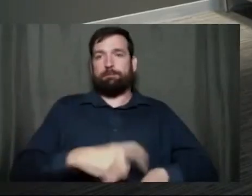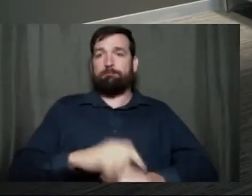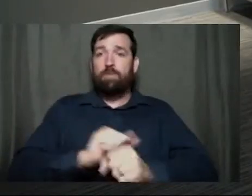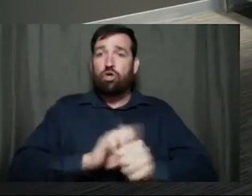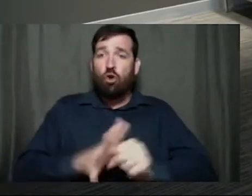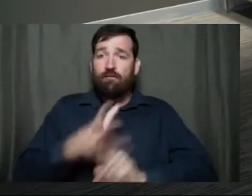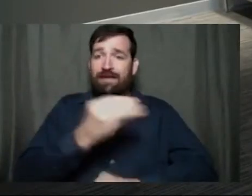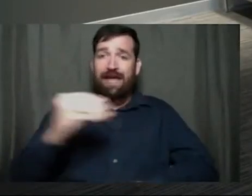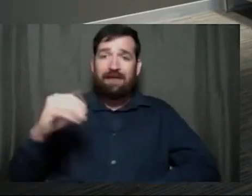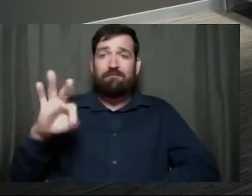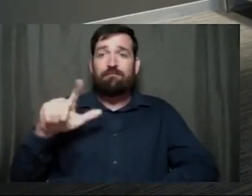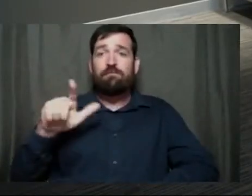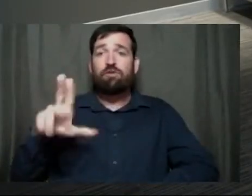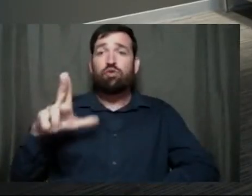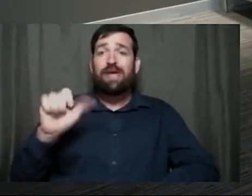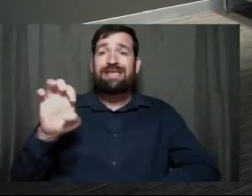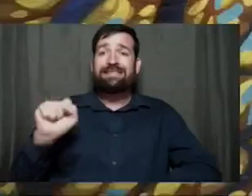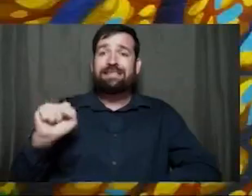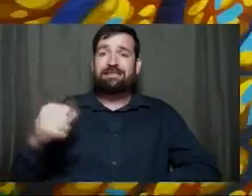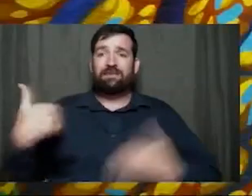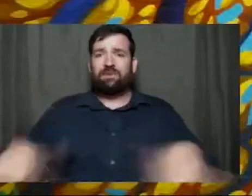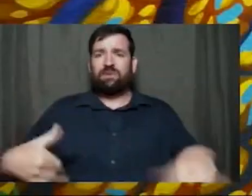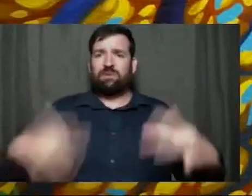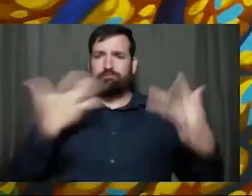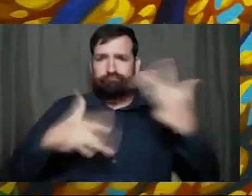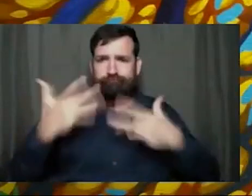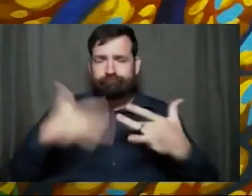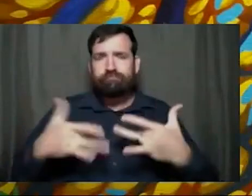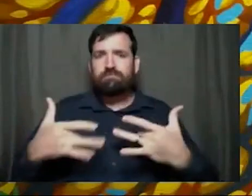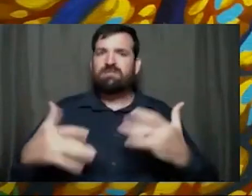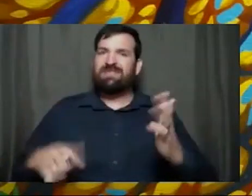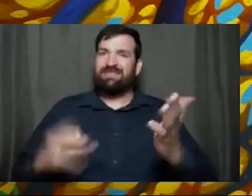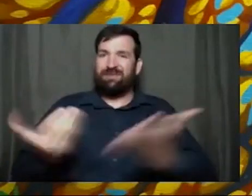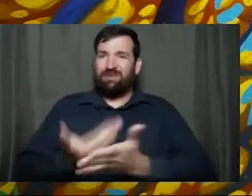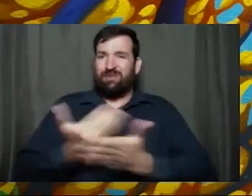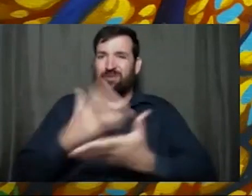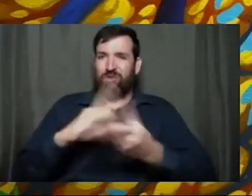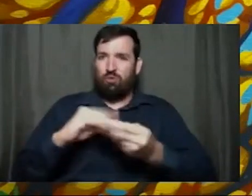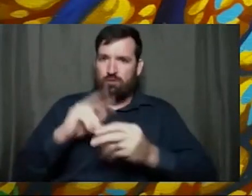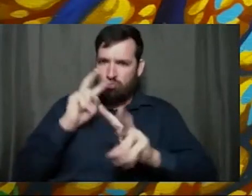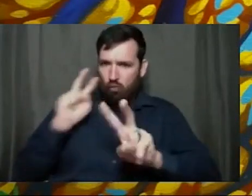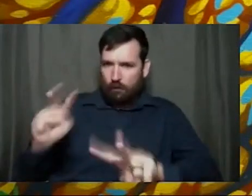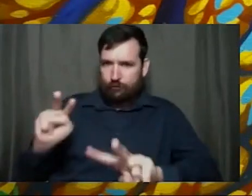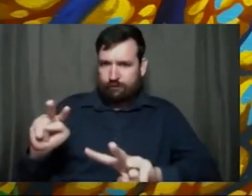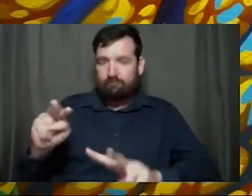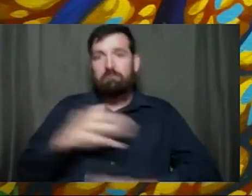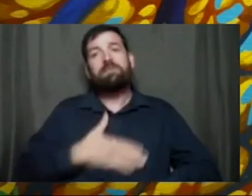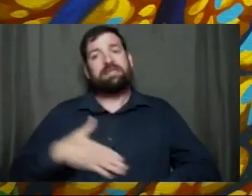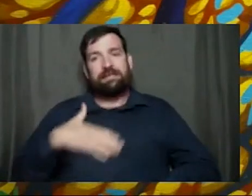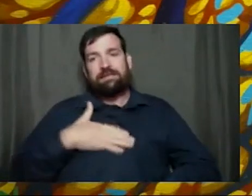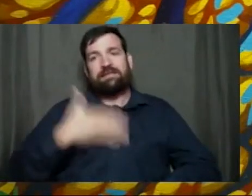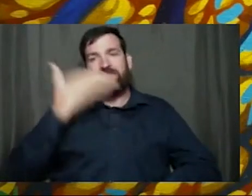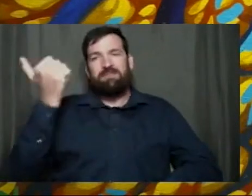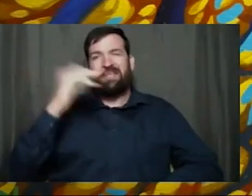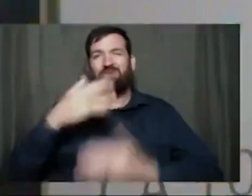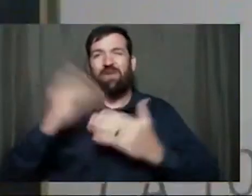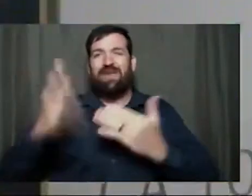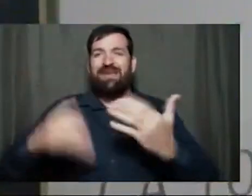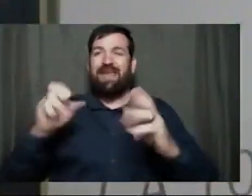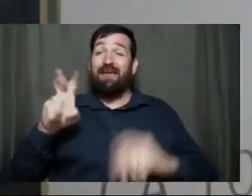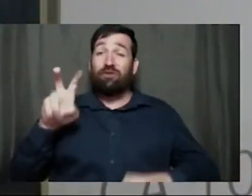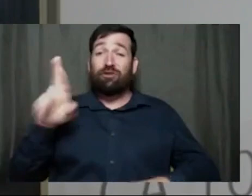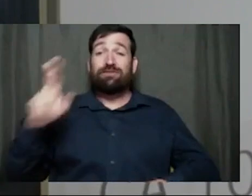to the demand for care. This is a developing story that we are watching very closely. So please have the best weekend ever, and we will see you back